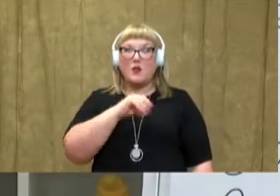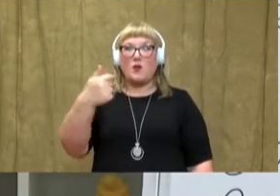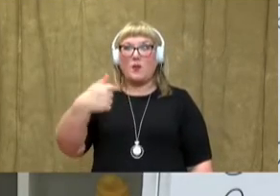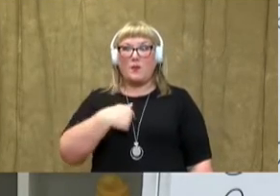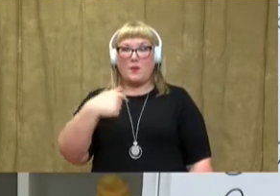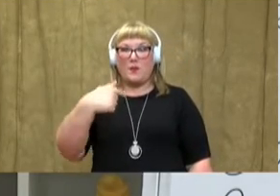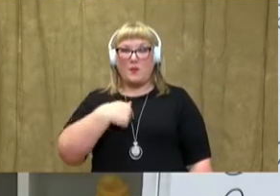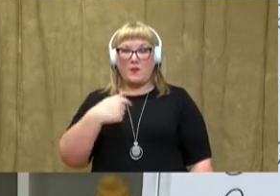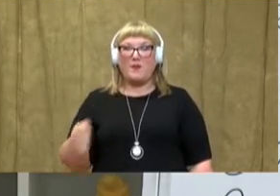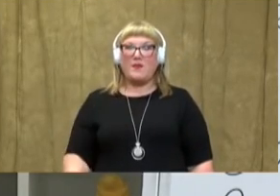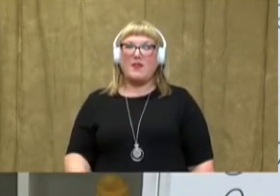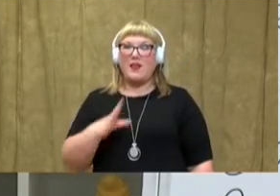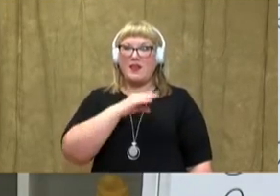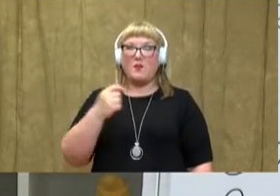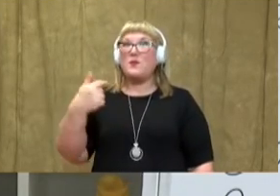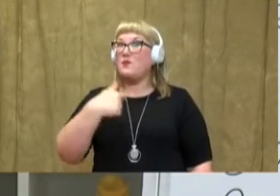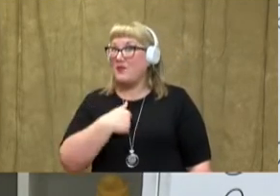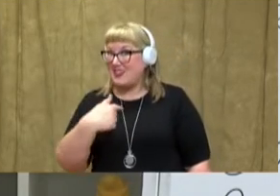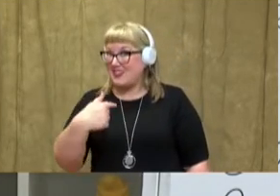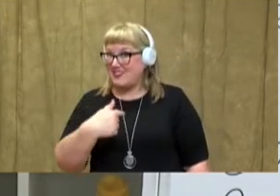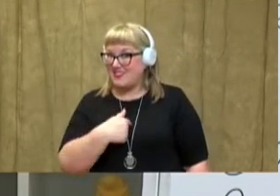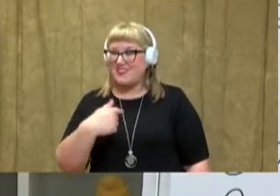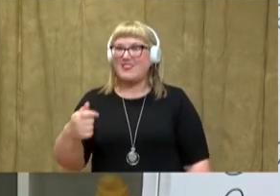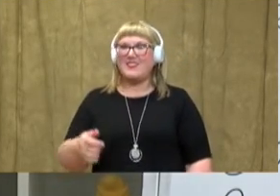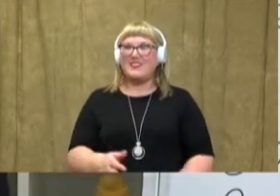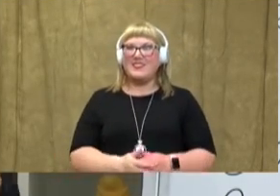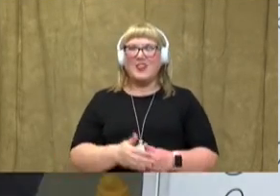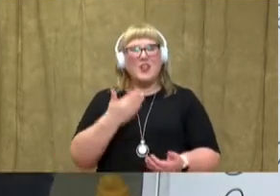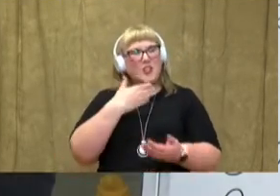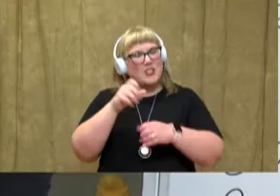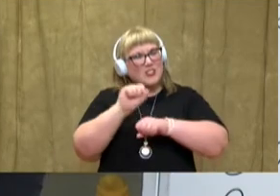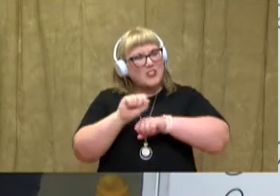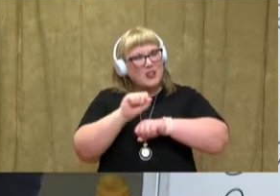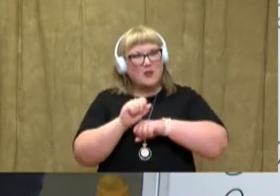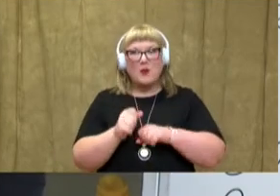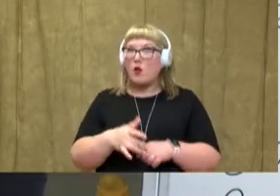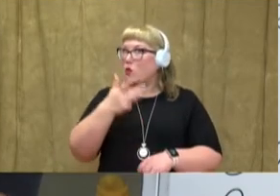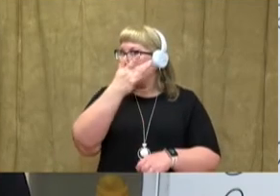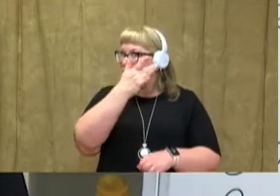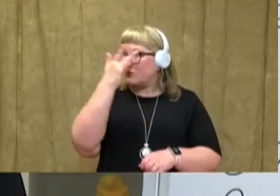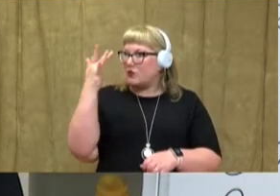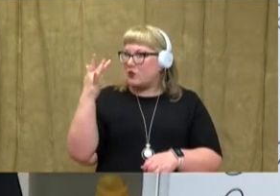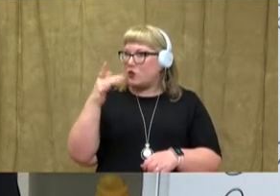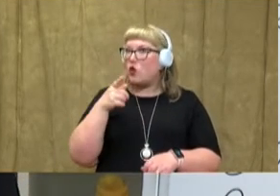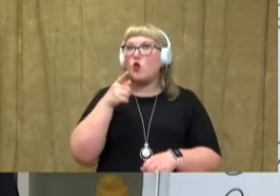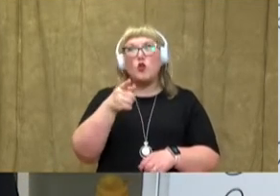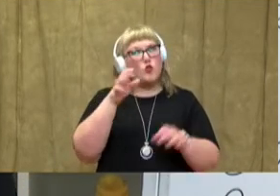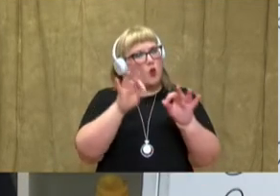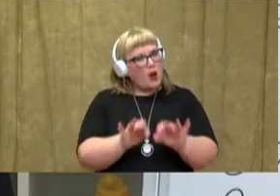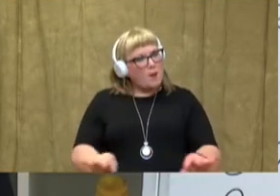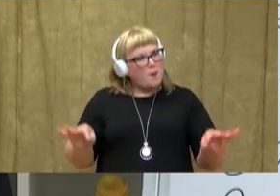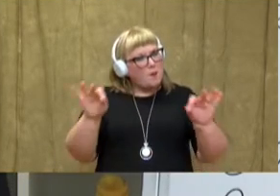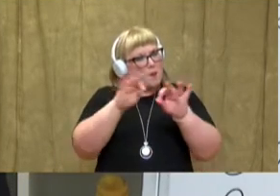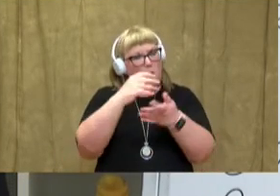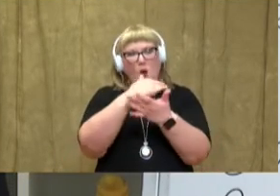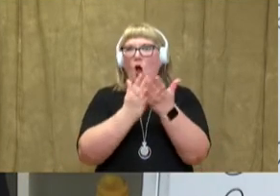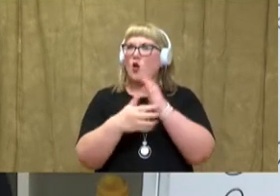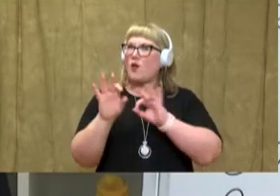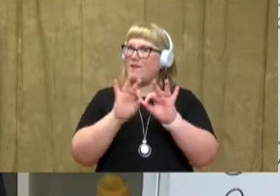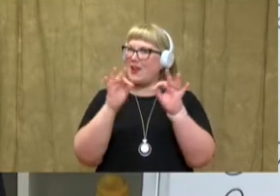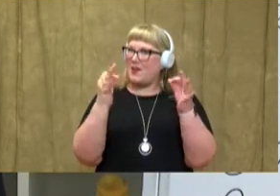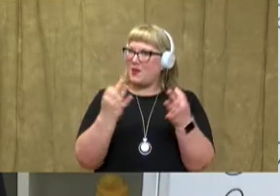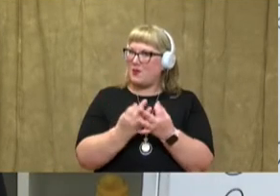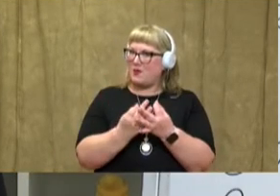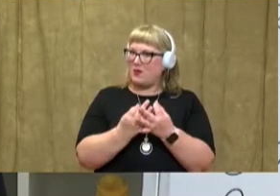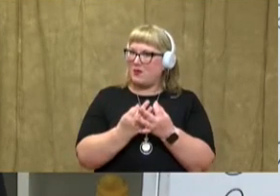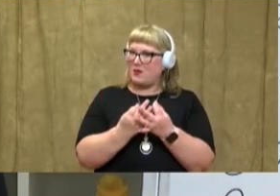hijo, hijo. Bien! Don't forget, you are the very important person in your family,